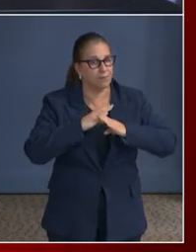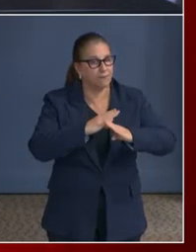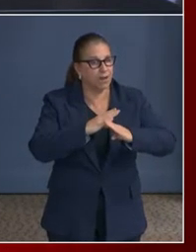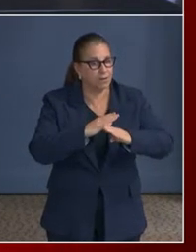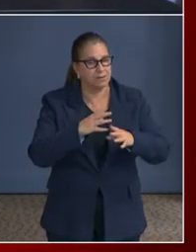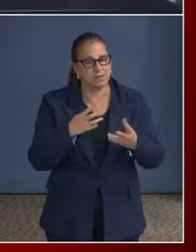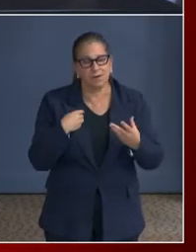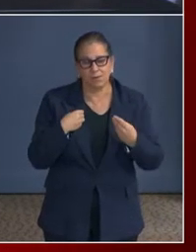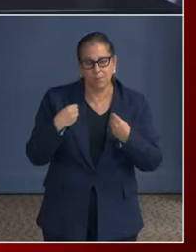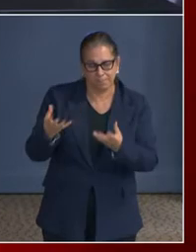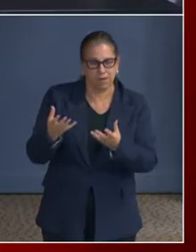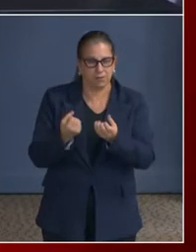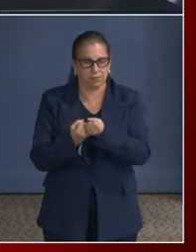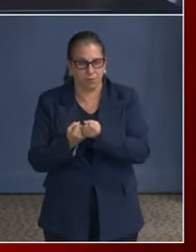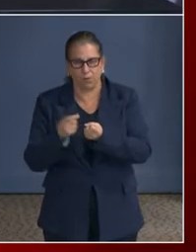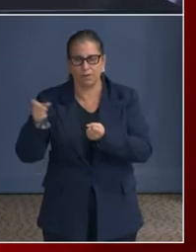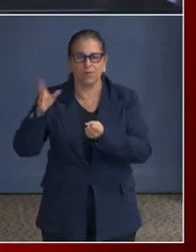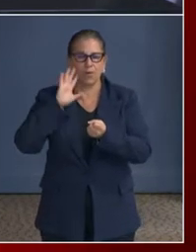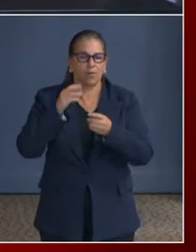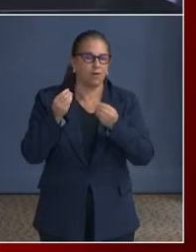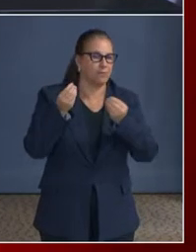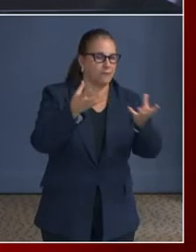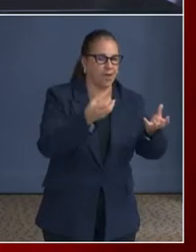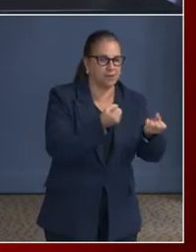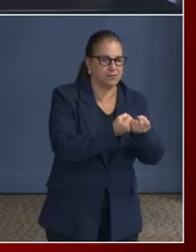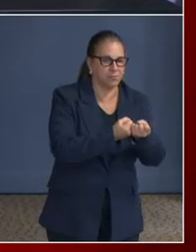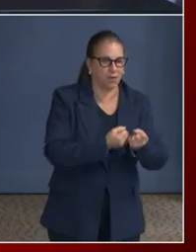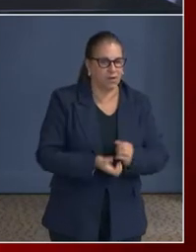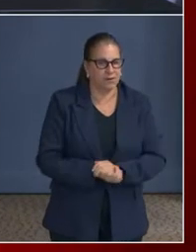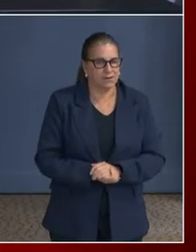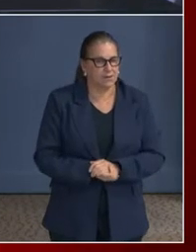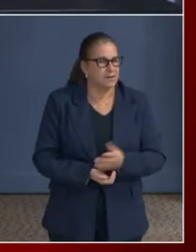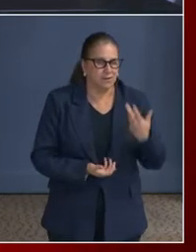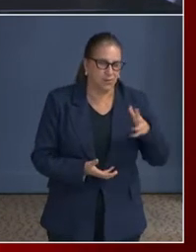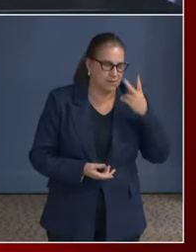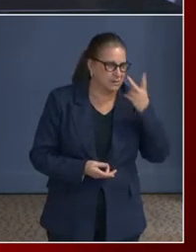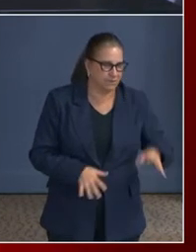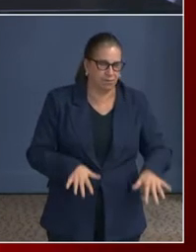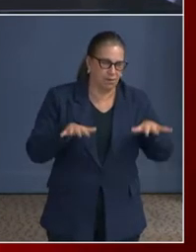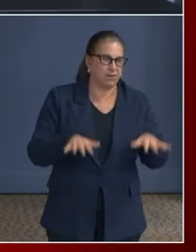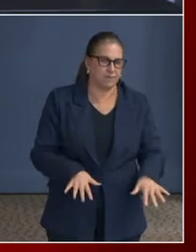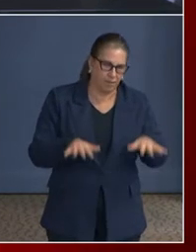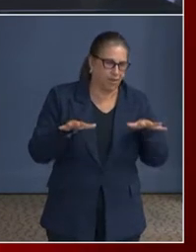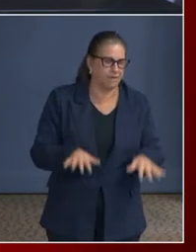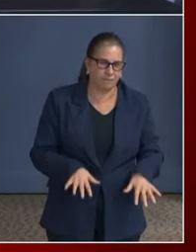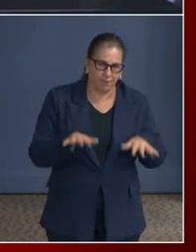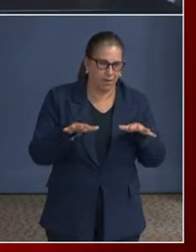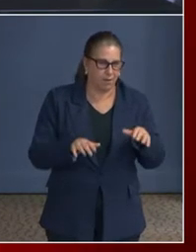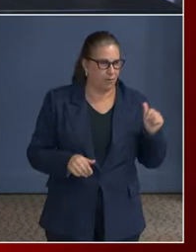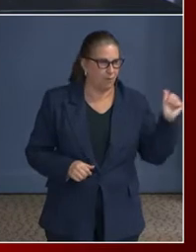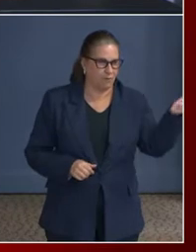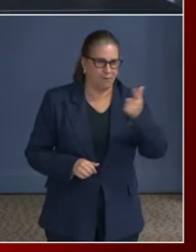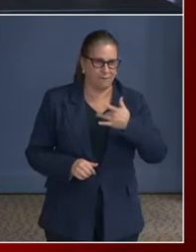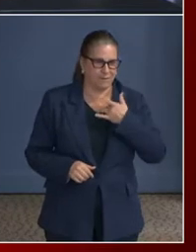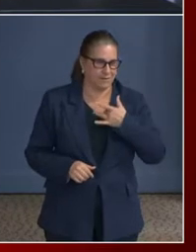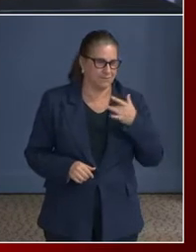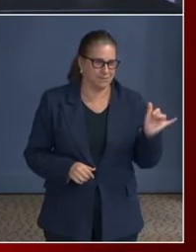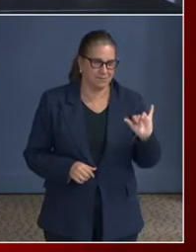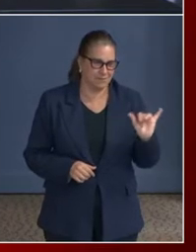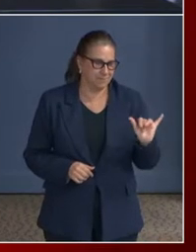from going through what they experience, which all of us can empathize and imagine